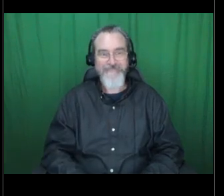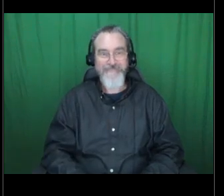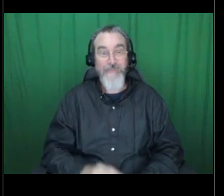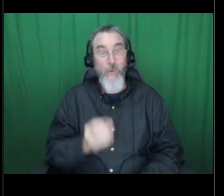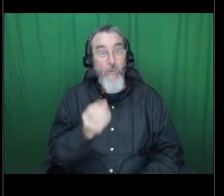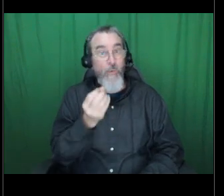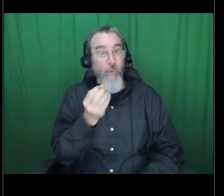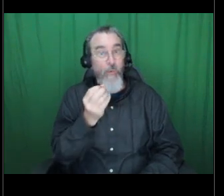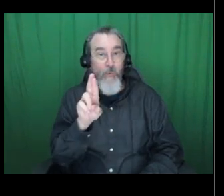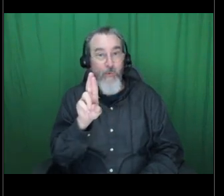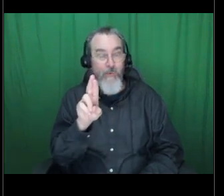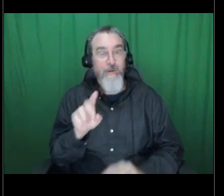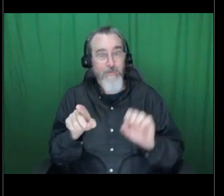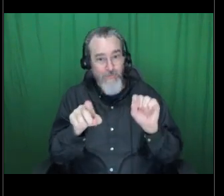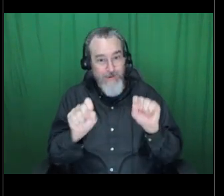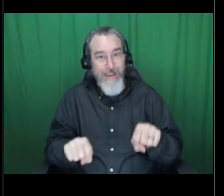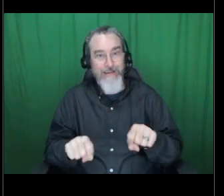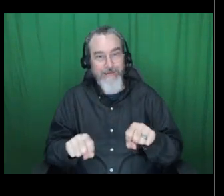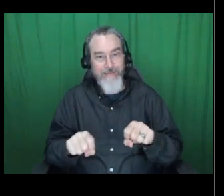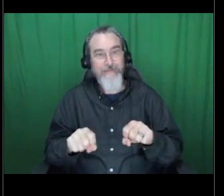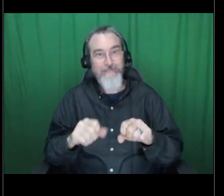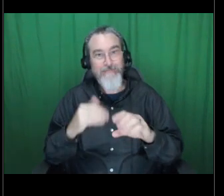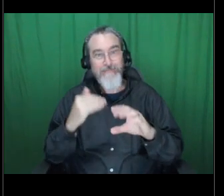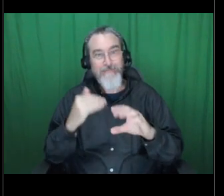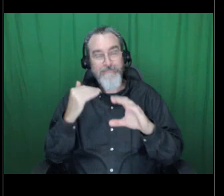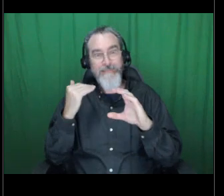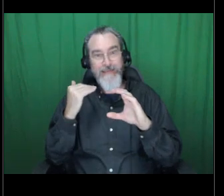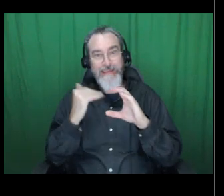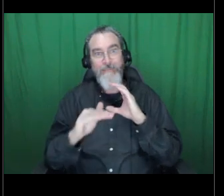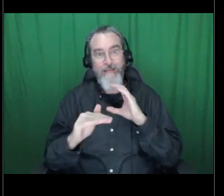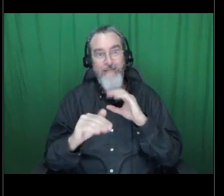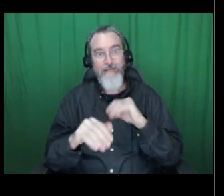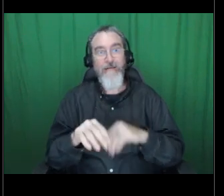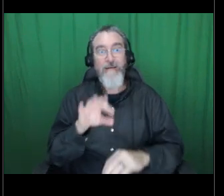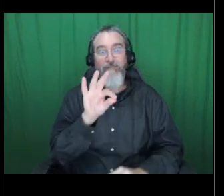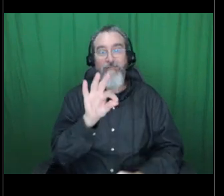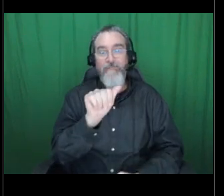Or you can reach the DCRC at